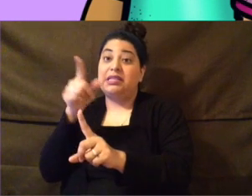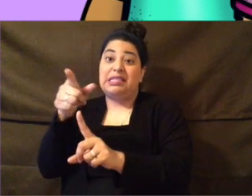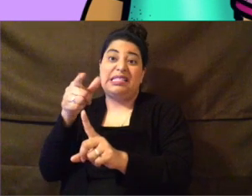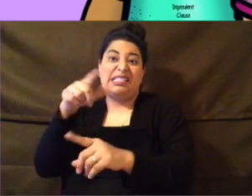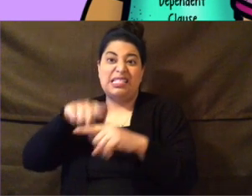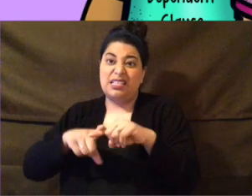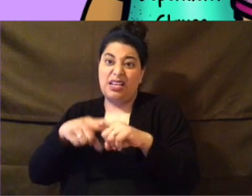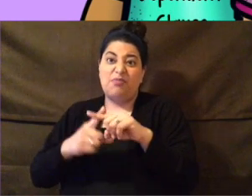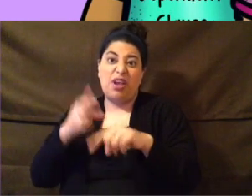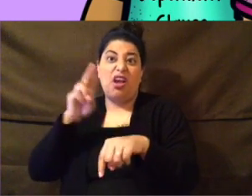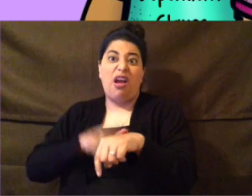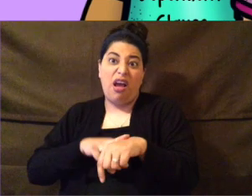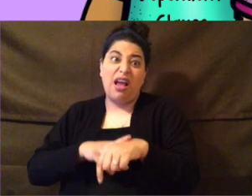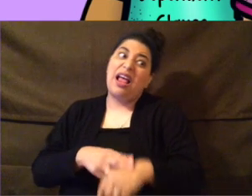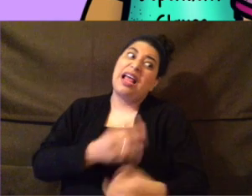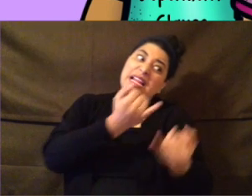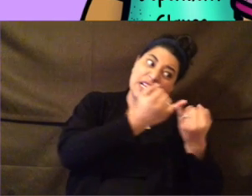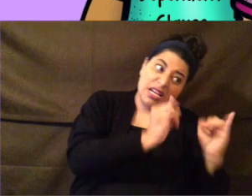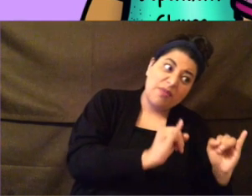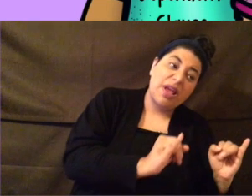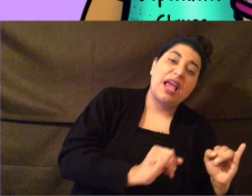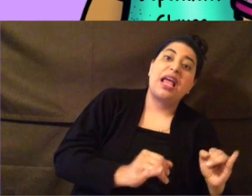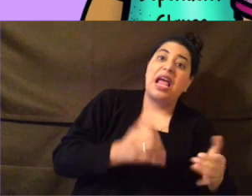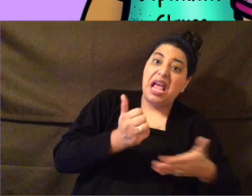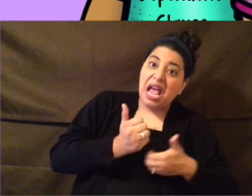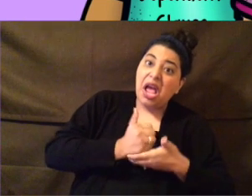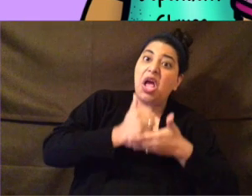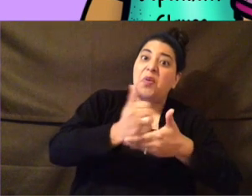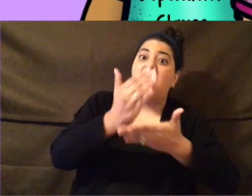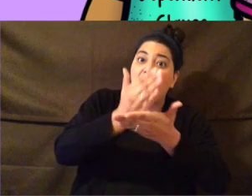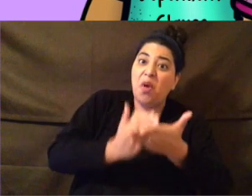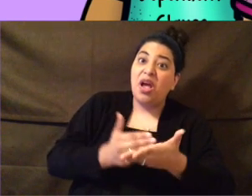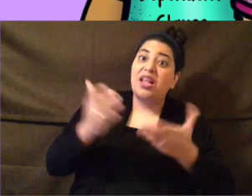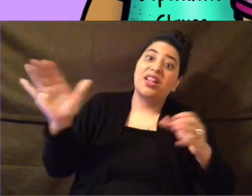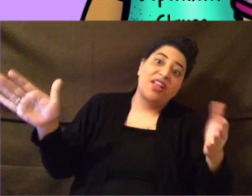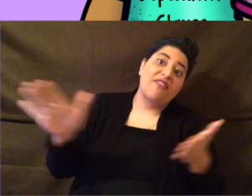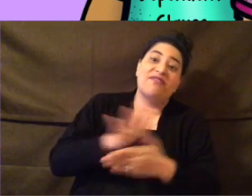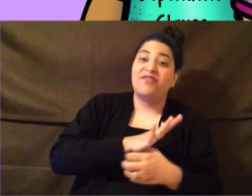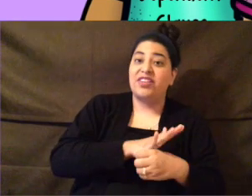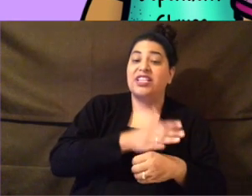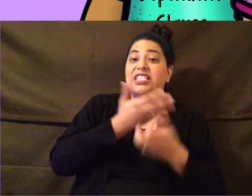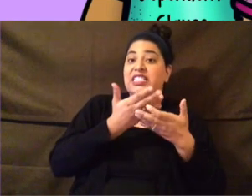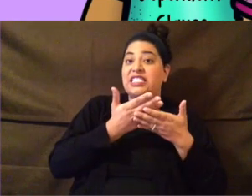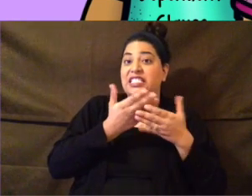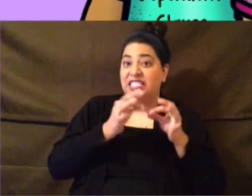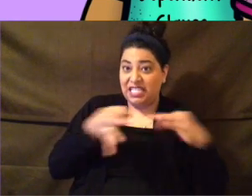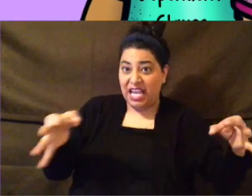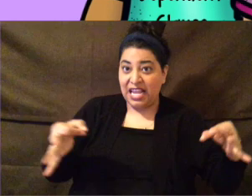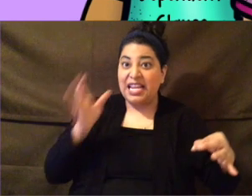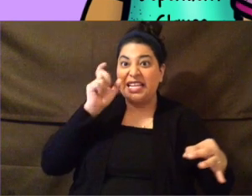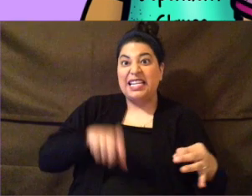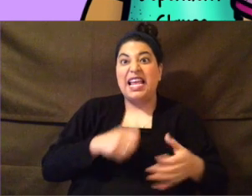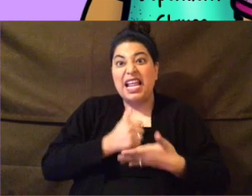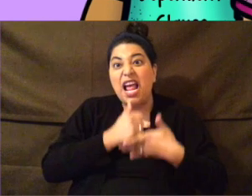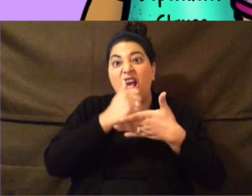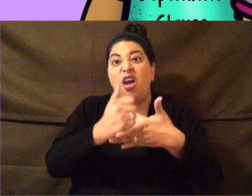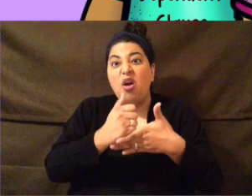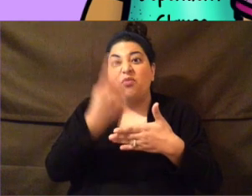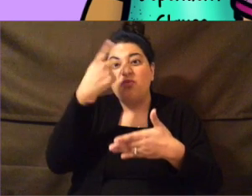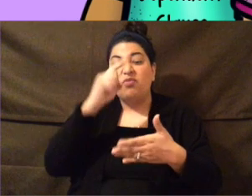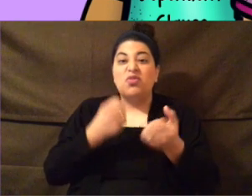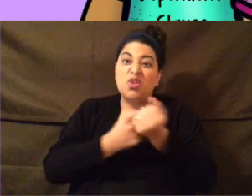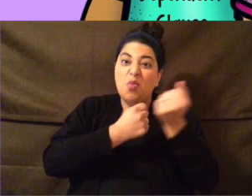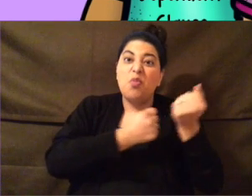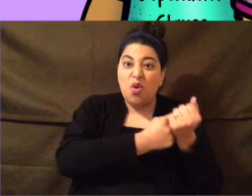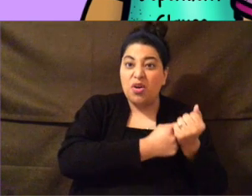by itself. It depends on the independent clause to help it be part of the complete sentence. It needs a buddy to help it